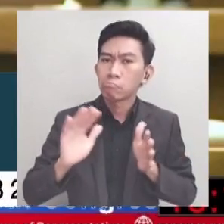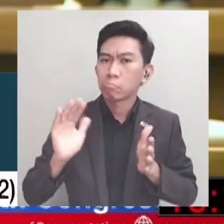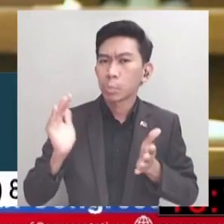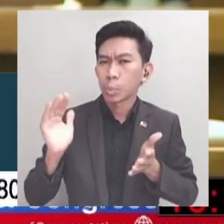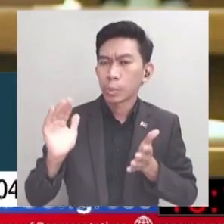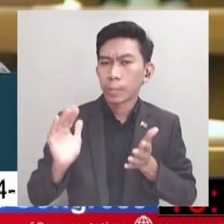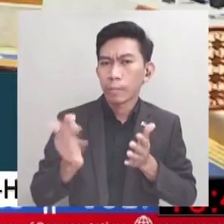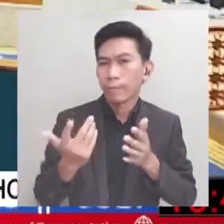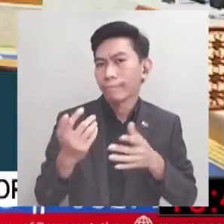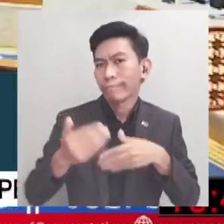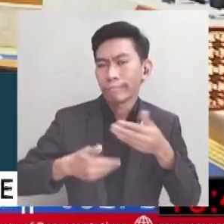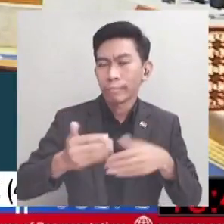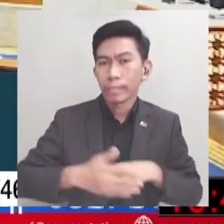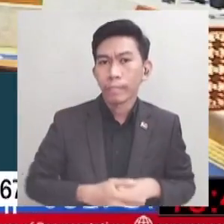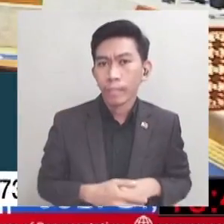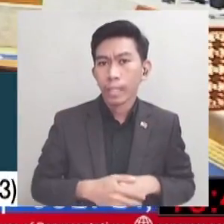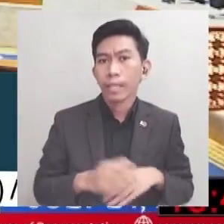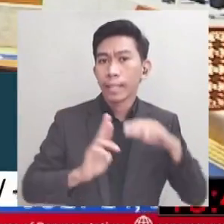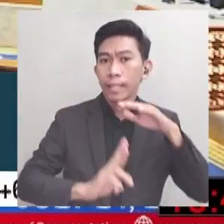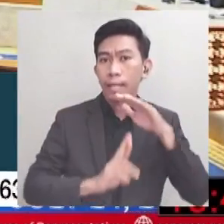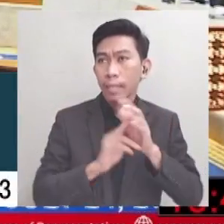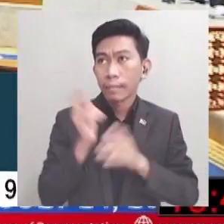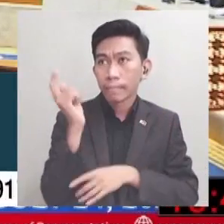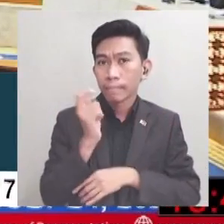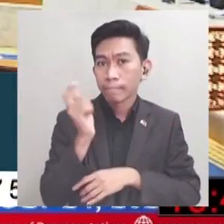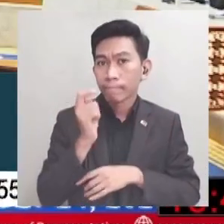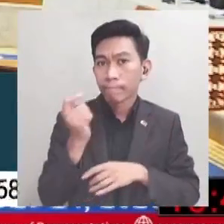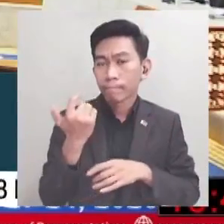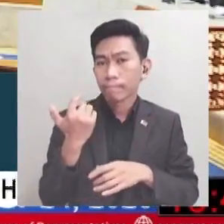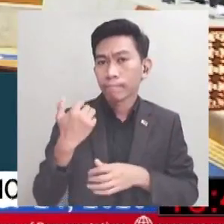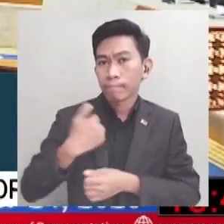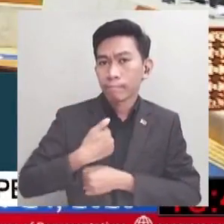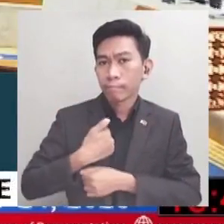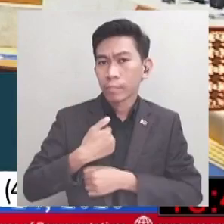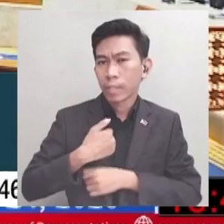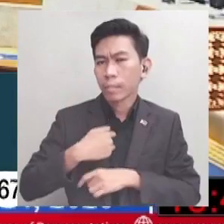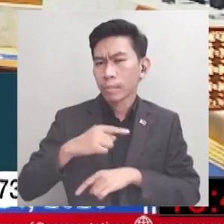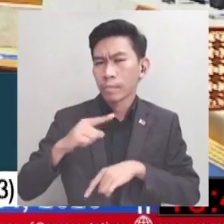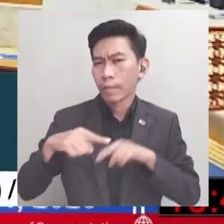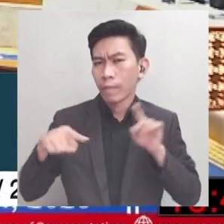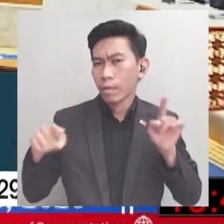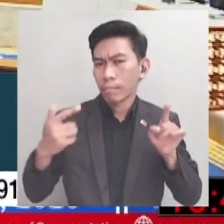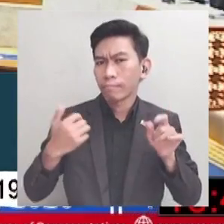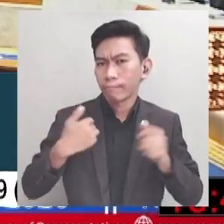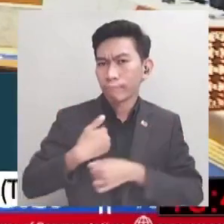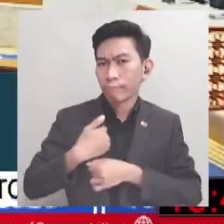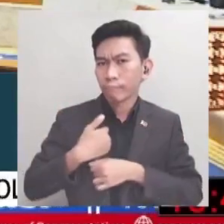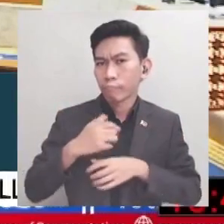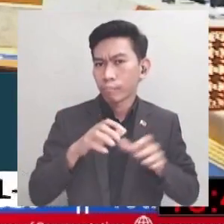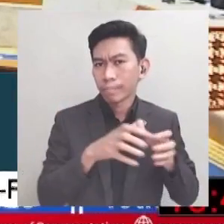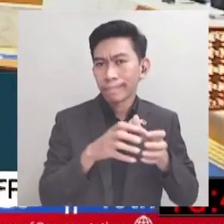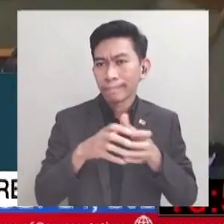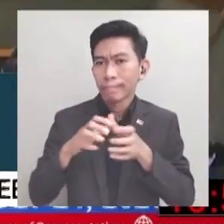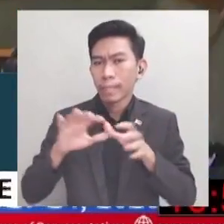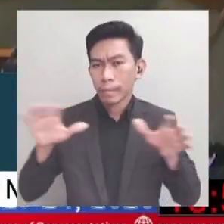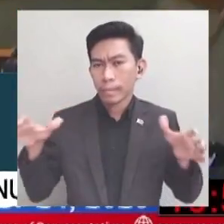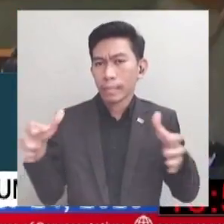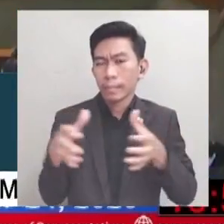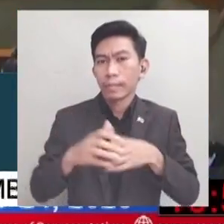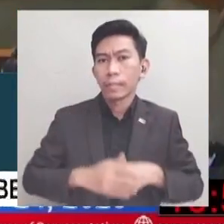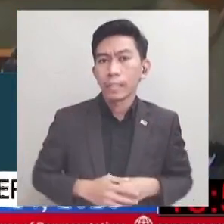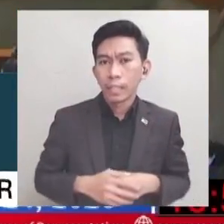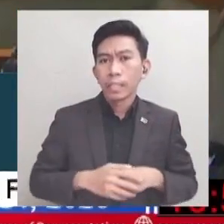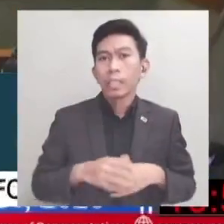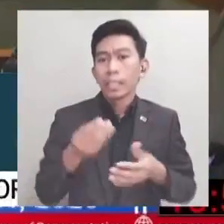of Separation or Retirement and Pension of Military and Other Uniformed Personnel, LGU income classification, waste